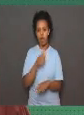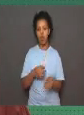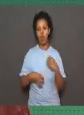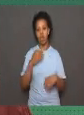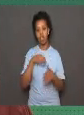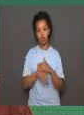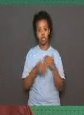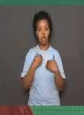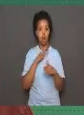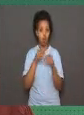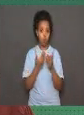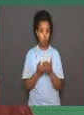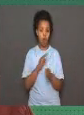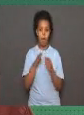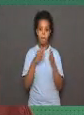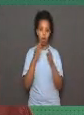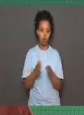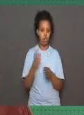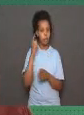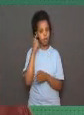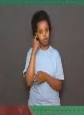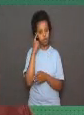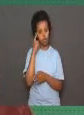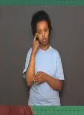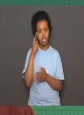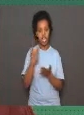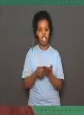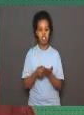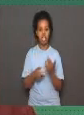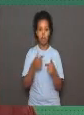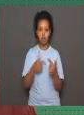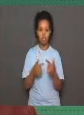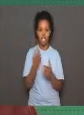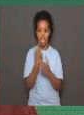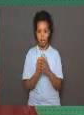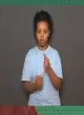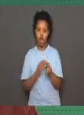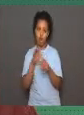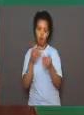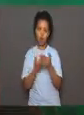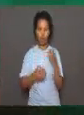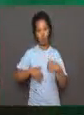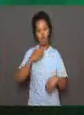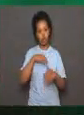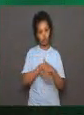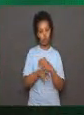organism, biologists think they evolved independently in every organism.